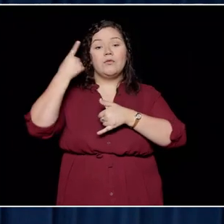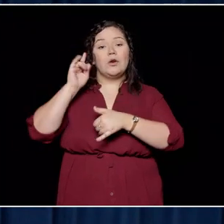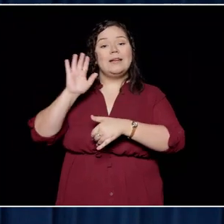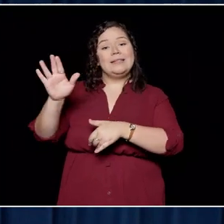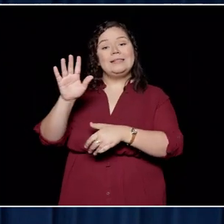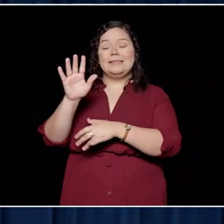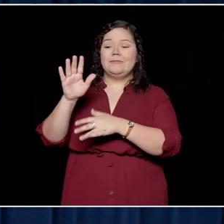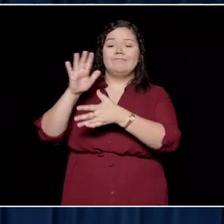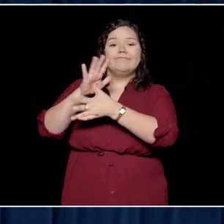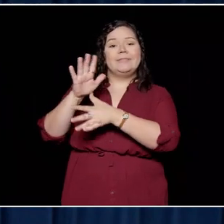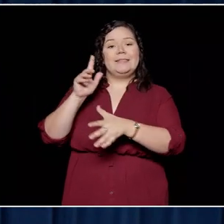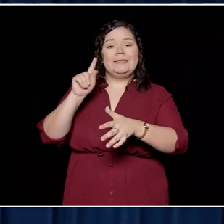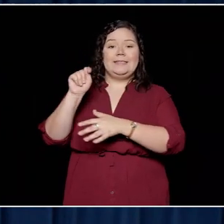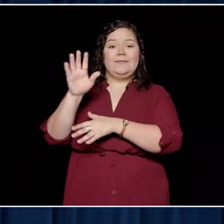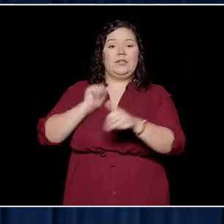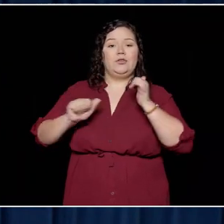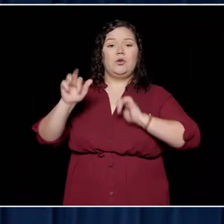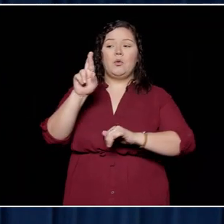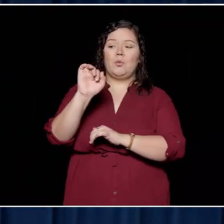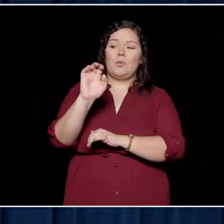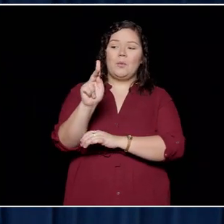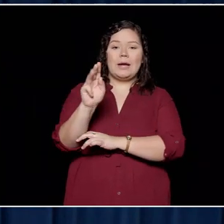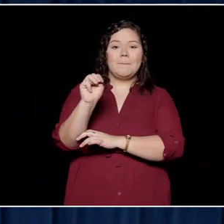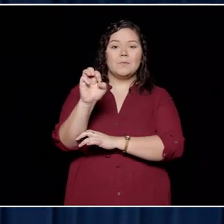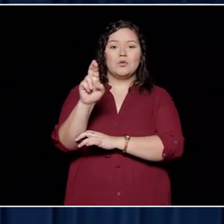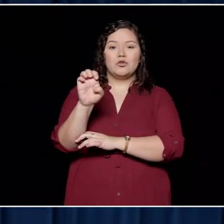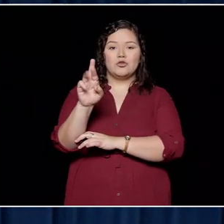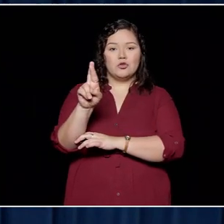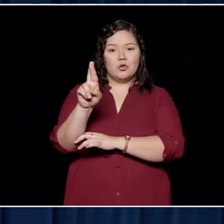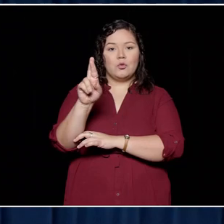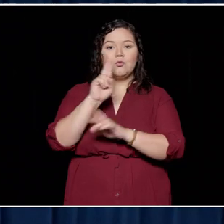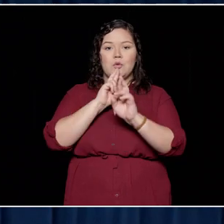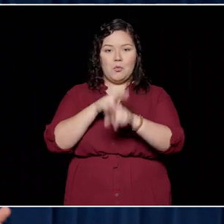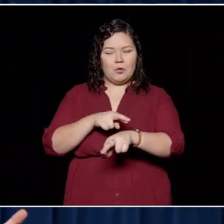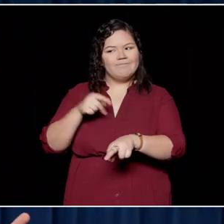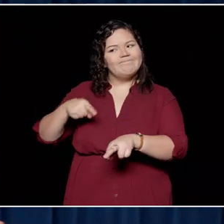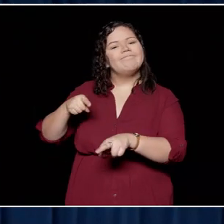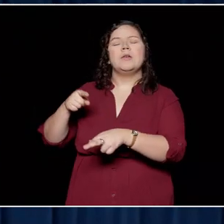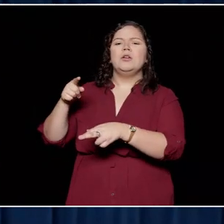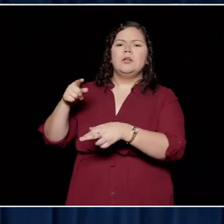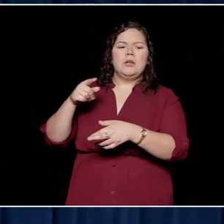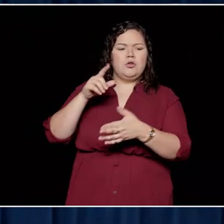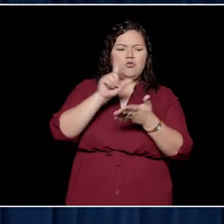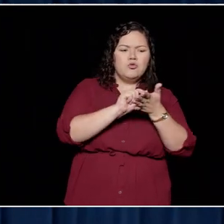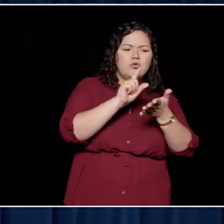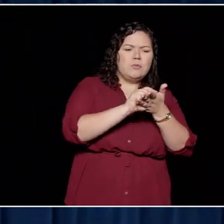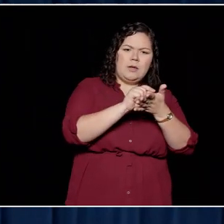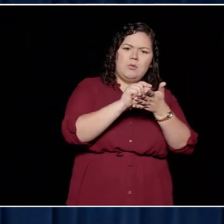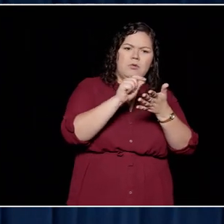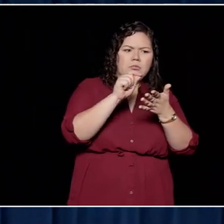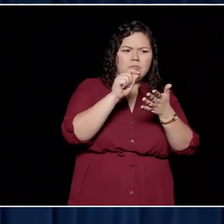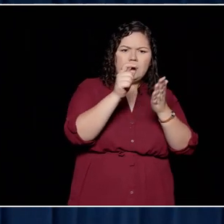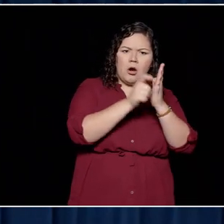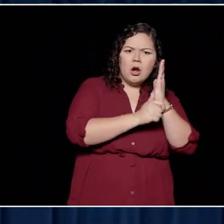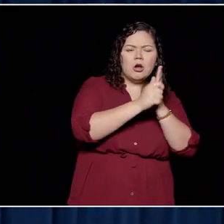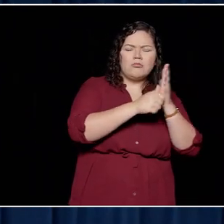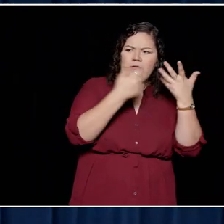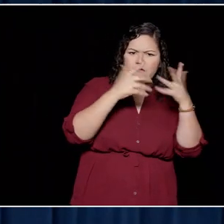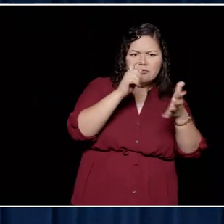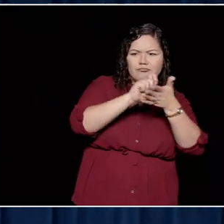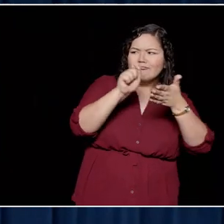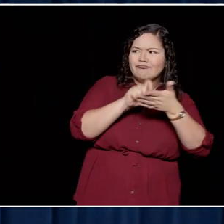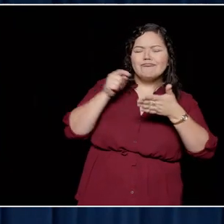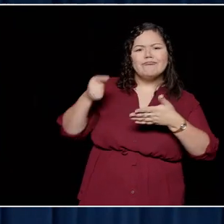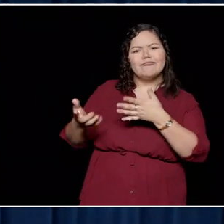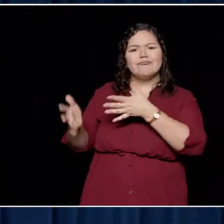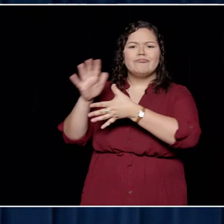series, The Rick Mercer Report. He is a number one Toronto Star and Globe and Mail best-selling author, including for his most recent